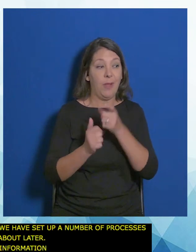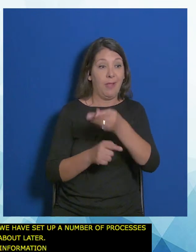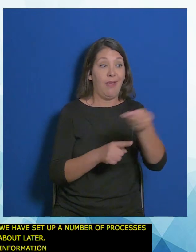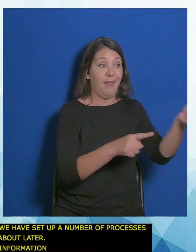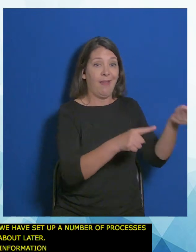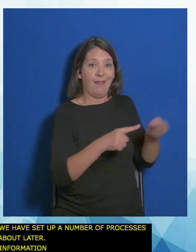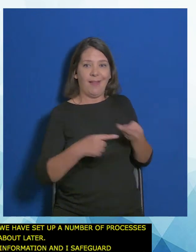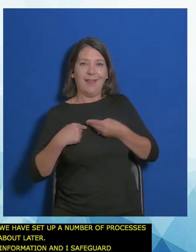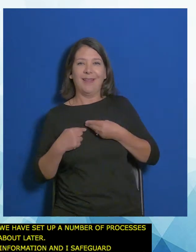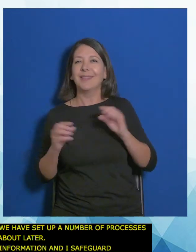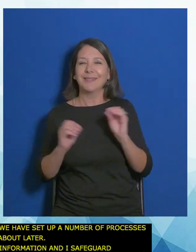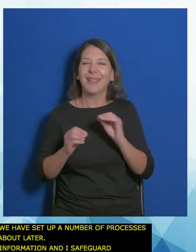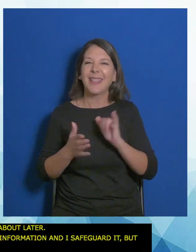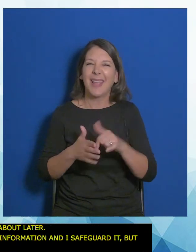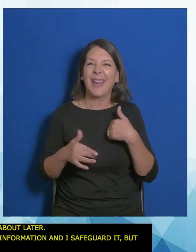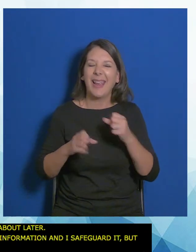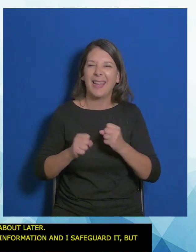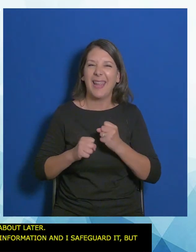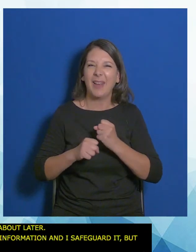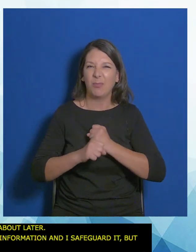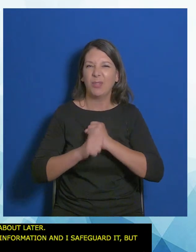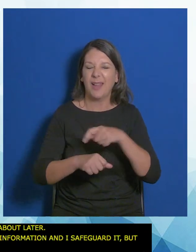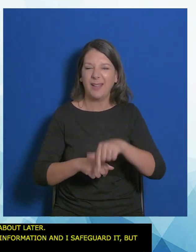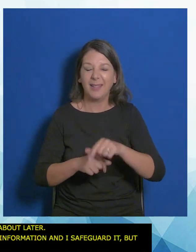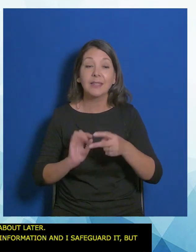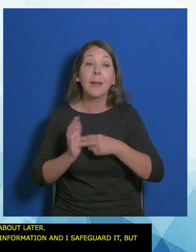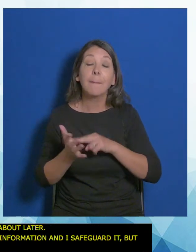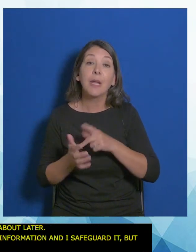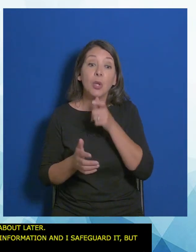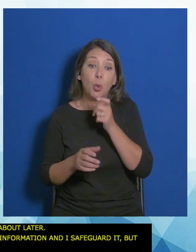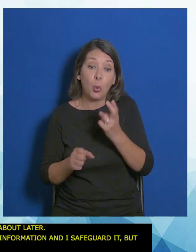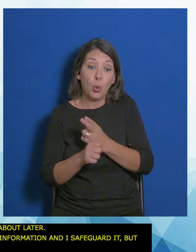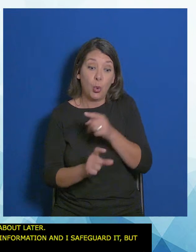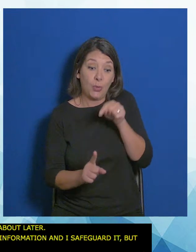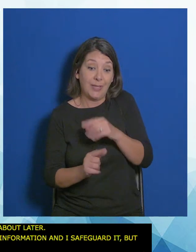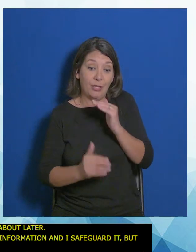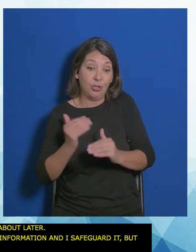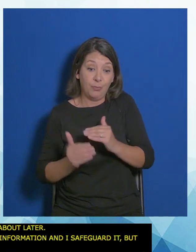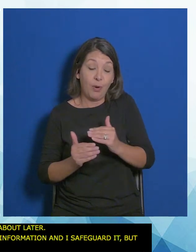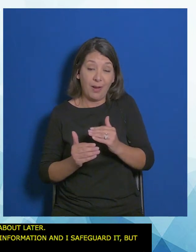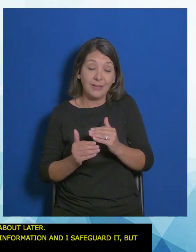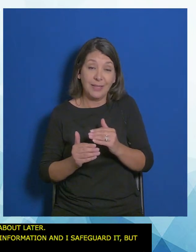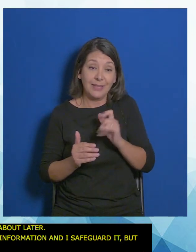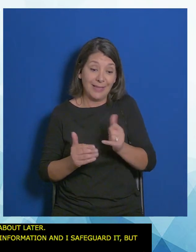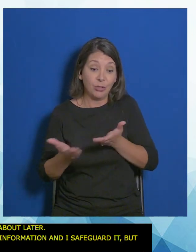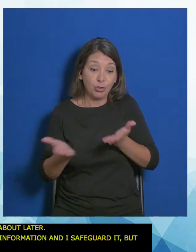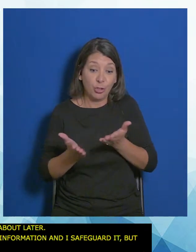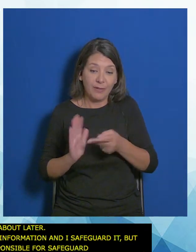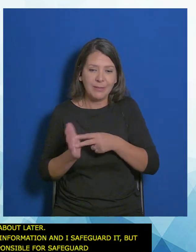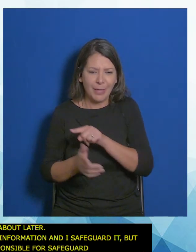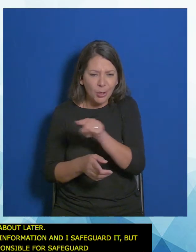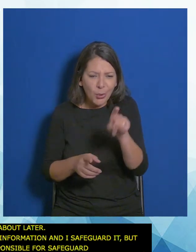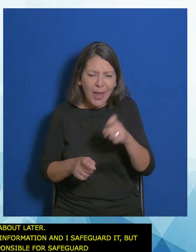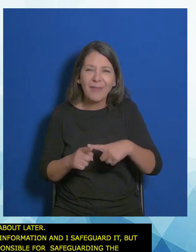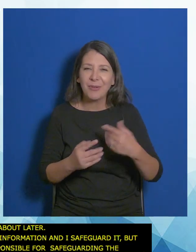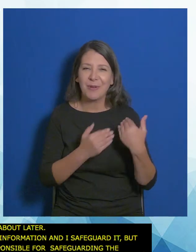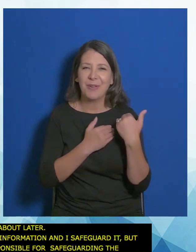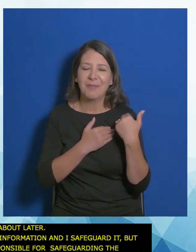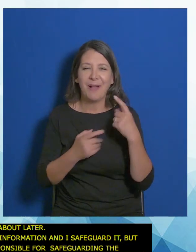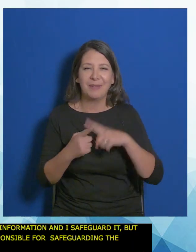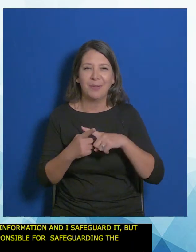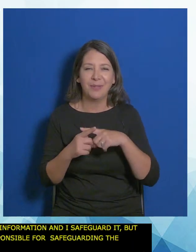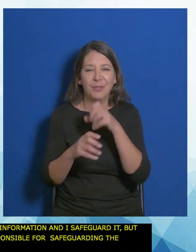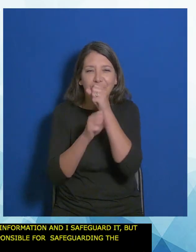though, that the person using the service also has to be responsible for safeguarding the information. And so if I'm keeping